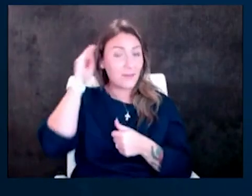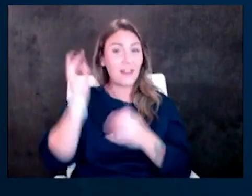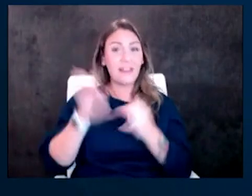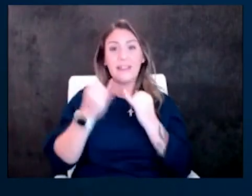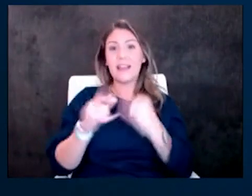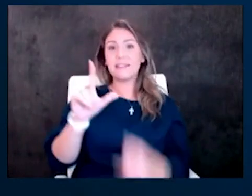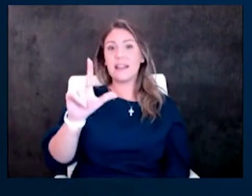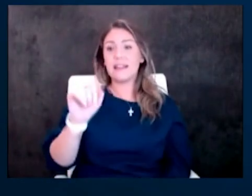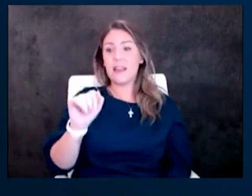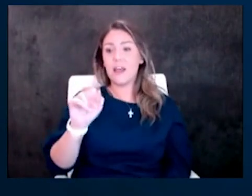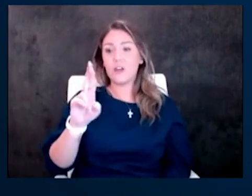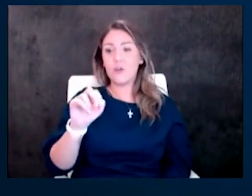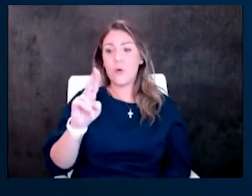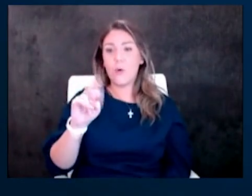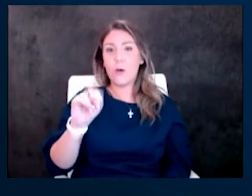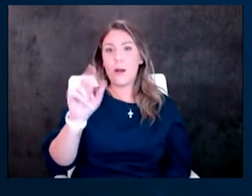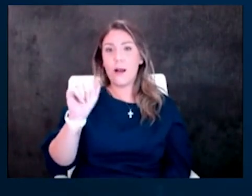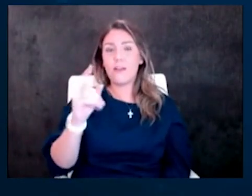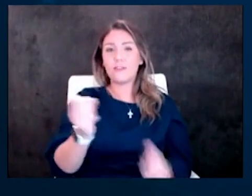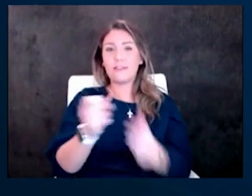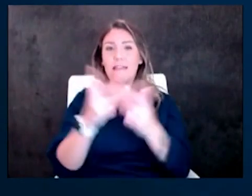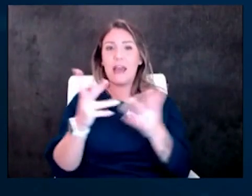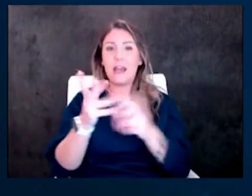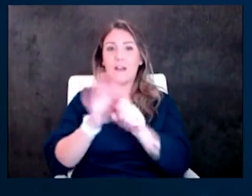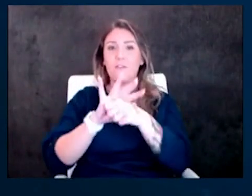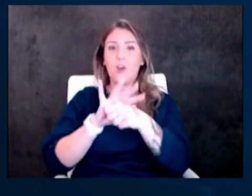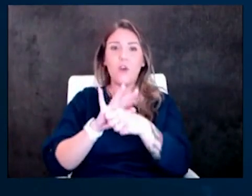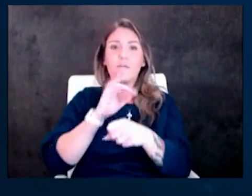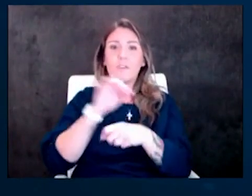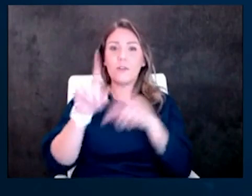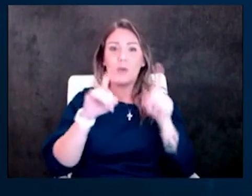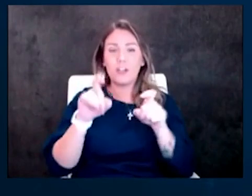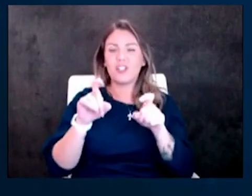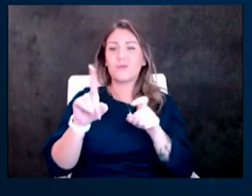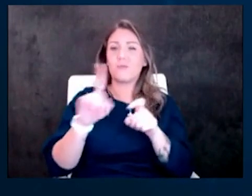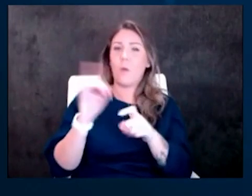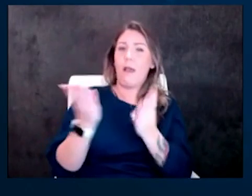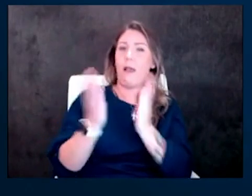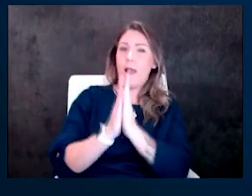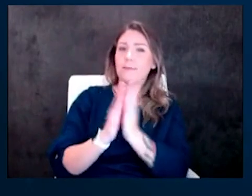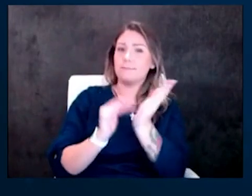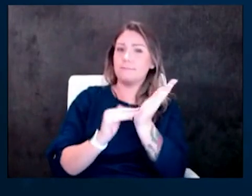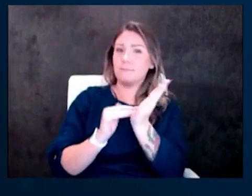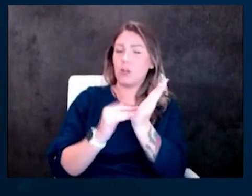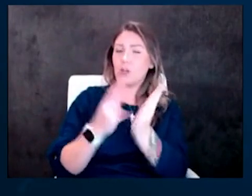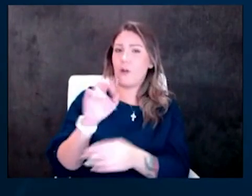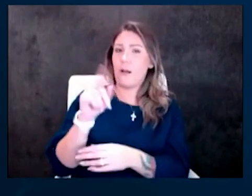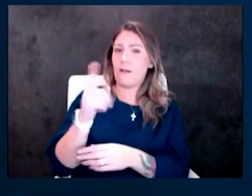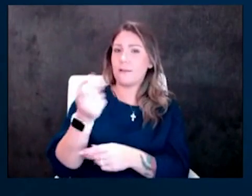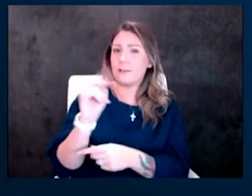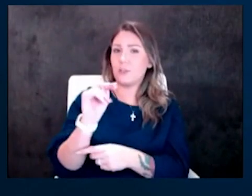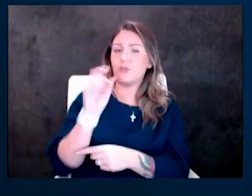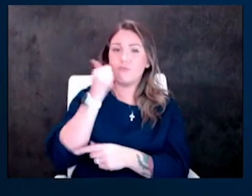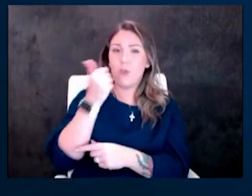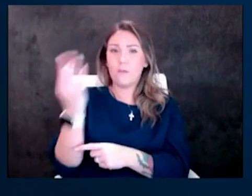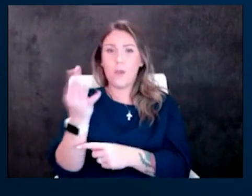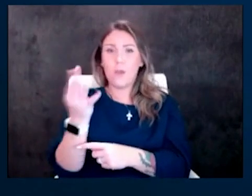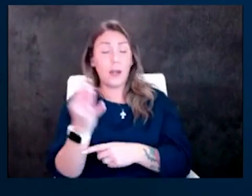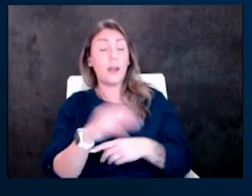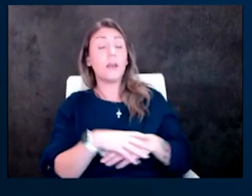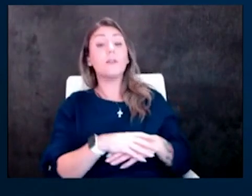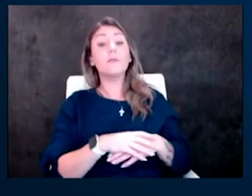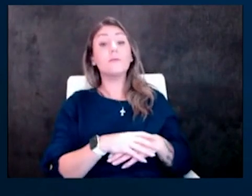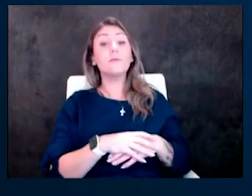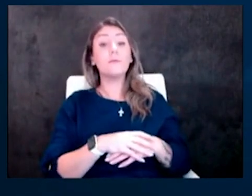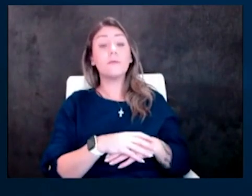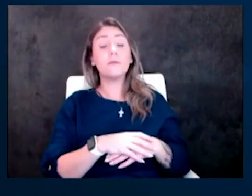everyone to know we've got a lot of COVID questions, so we'll get Dr. Hawkinson on those tomorrow and Friday. But Okay. Lenora has a lung question for you, Dr. Stites. I had all